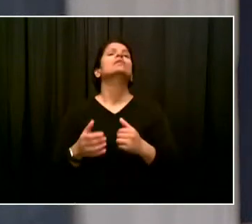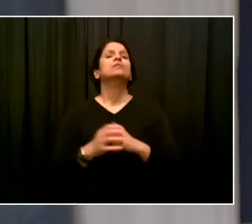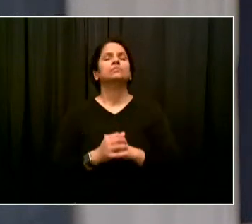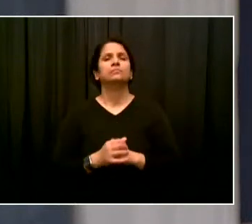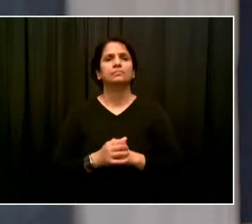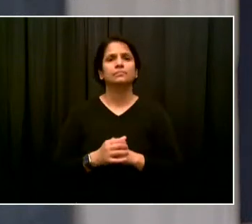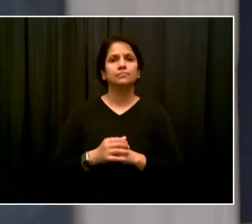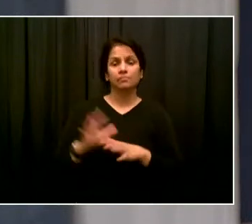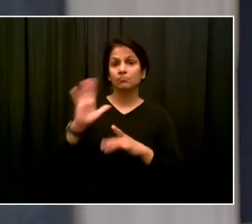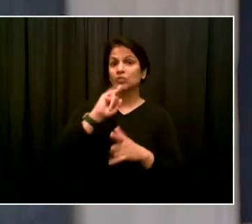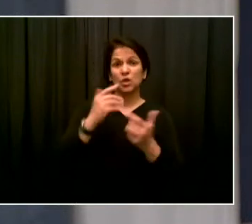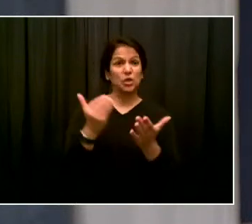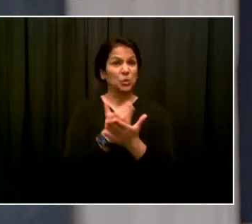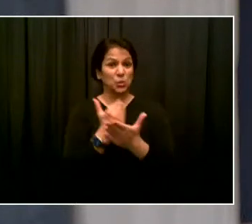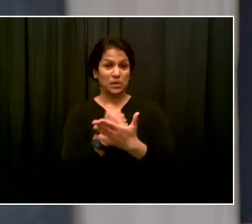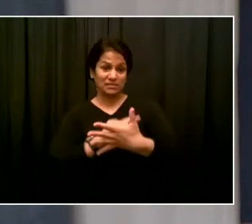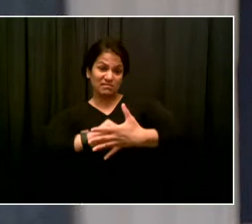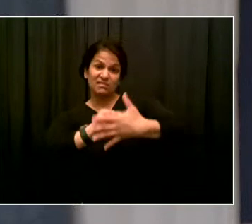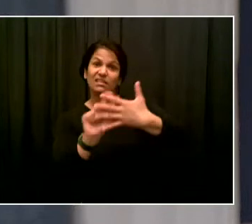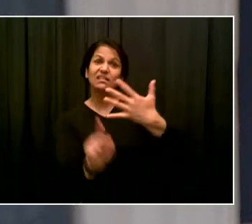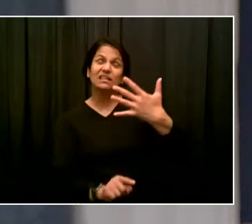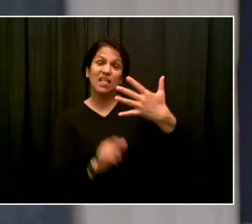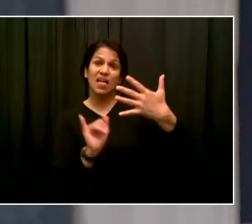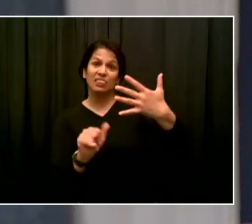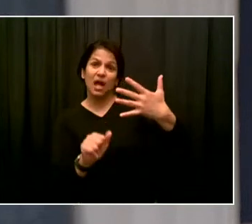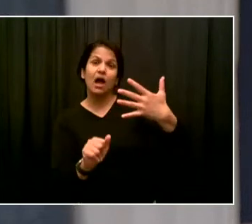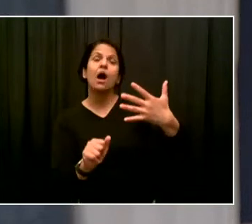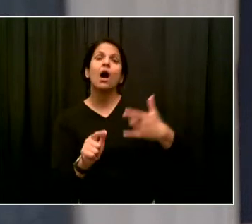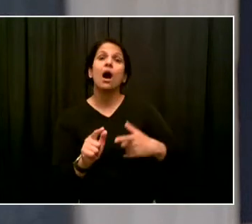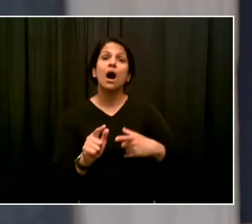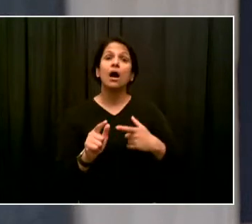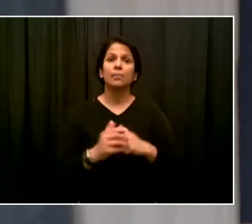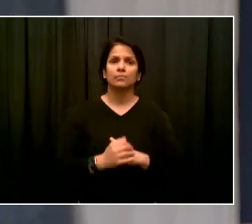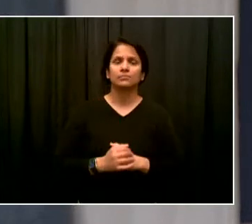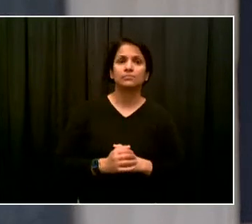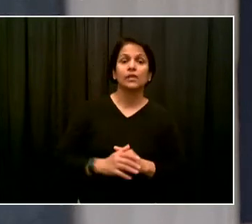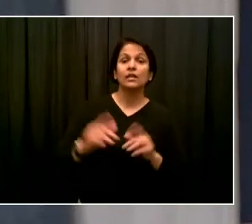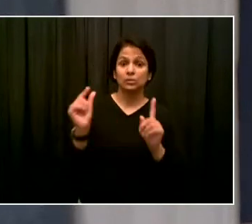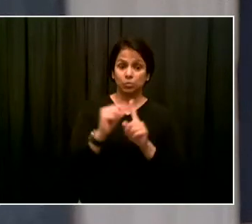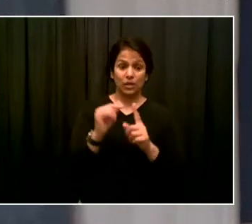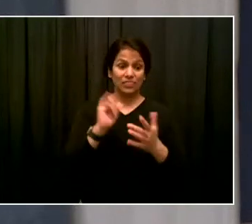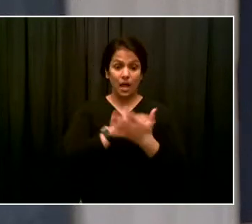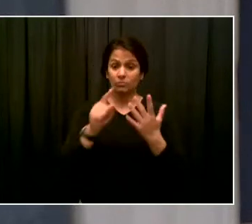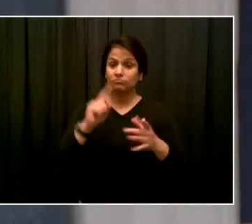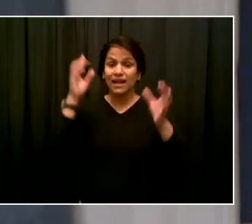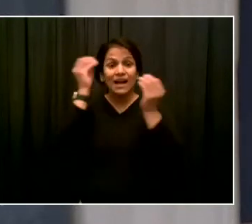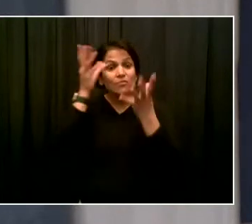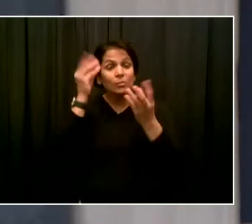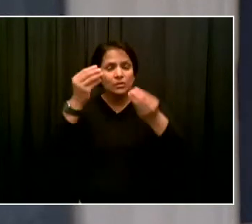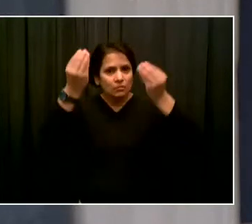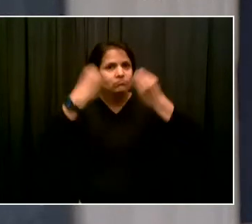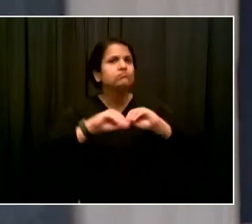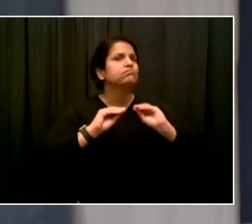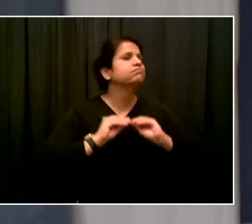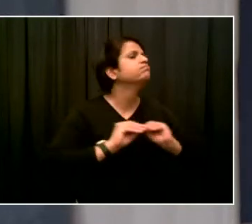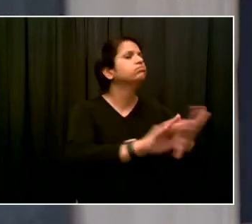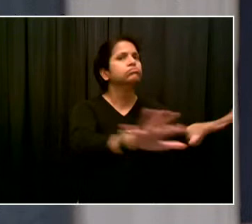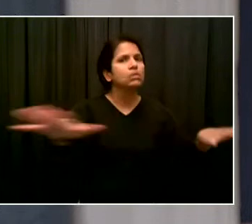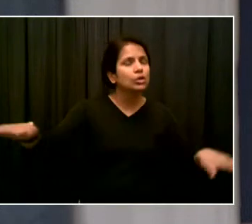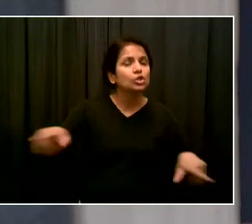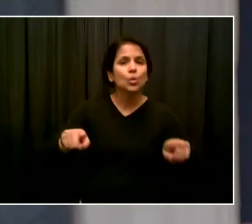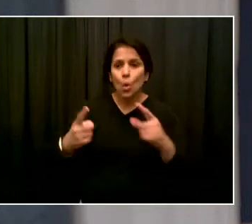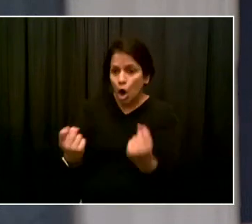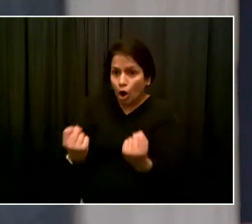an interagency partnership spearheaded by Democracy NYC, the Mayor's Office of Immigrant Affairs, the